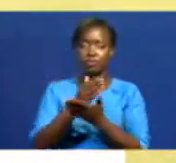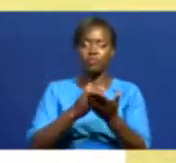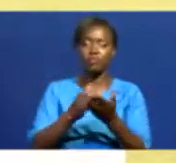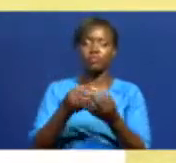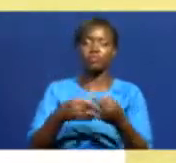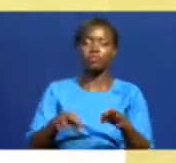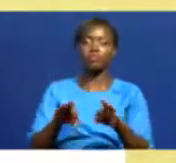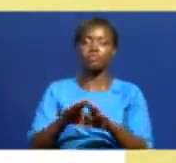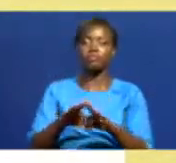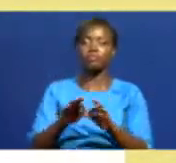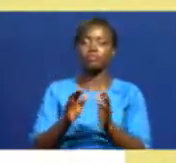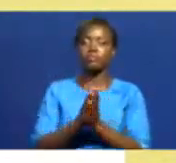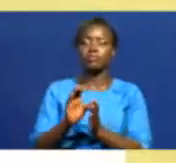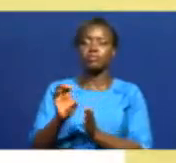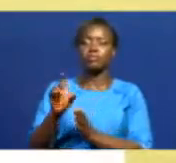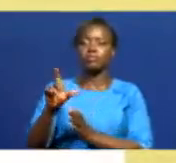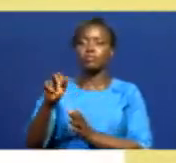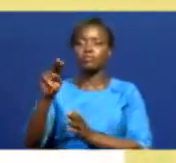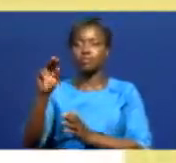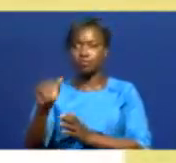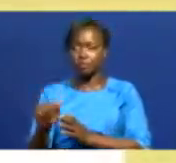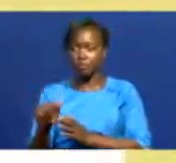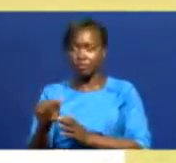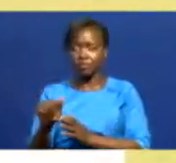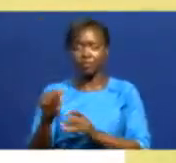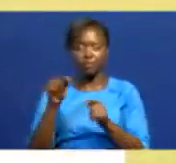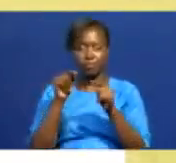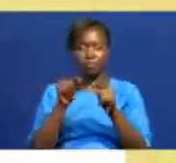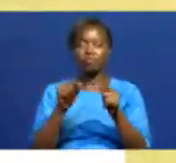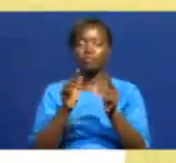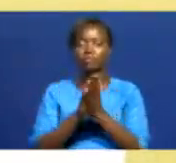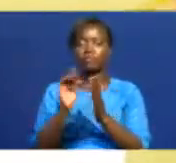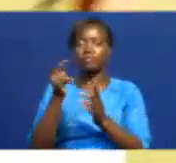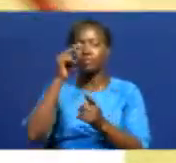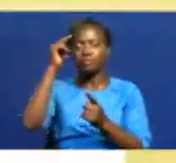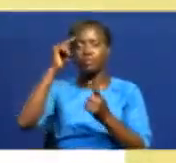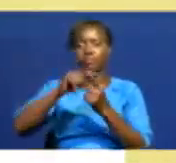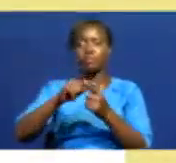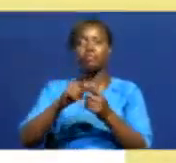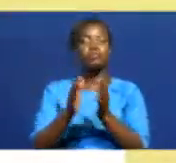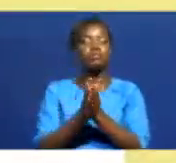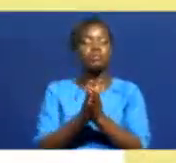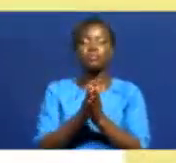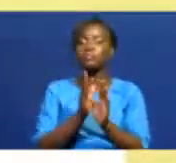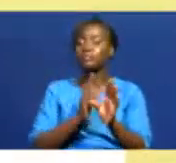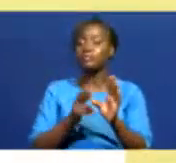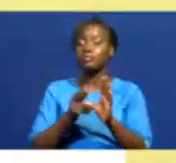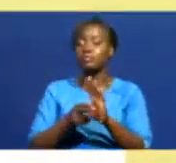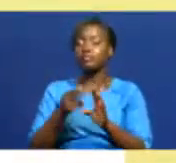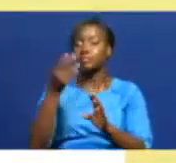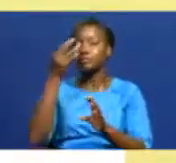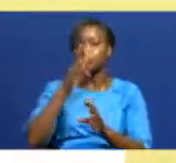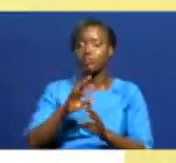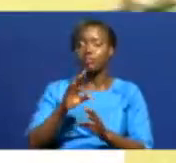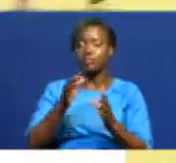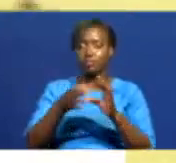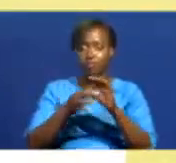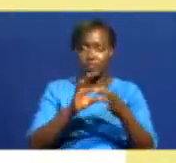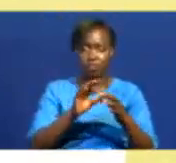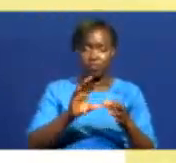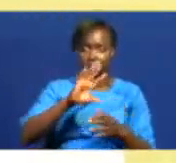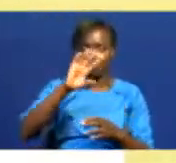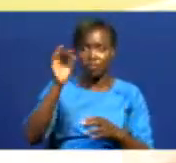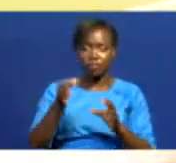Chebet leads the attack line. Kenya will be aiming to secure a slot in the 2024 Paris Olympics. The African